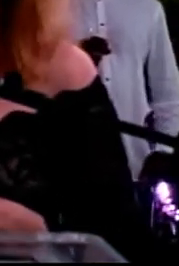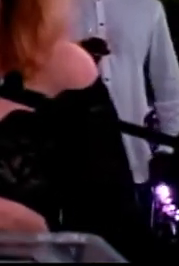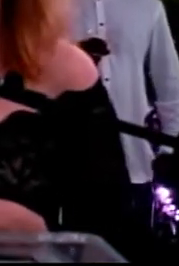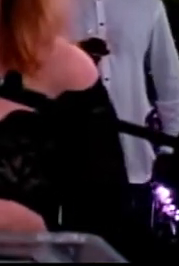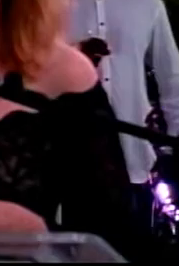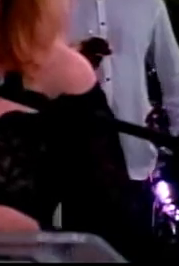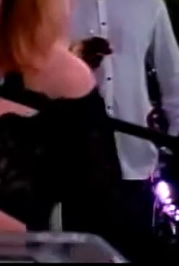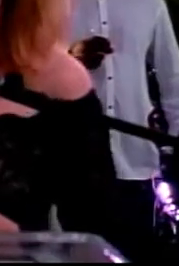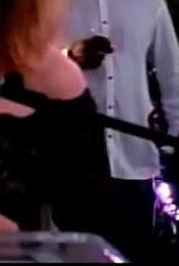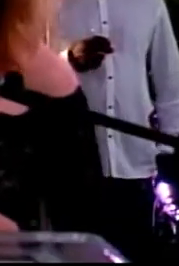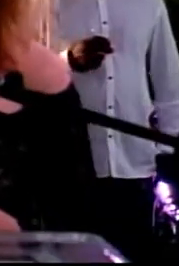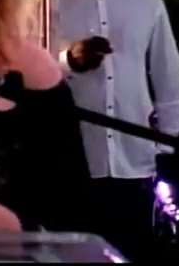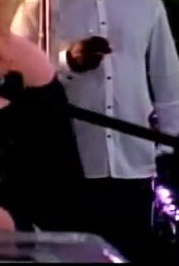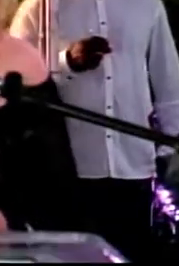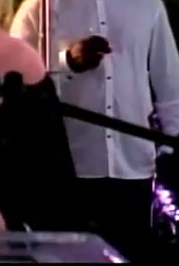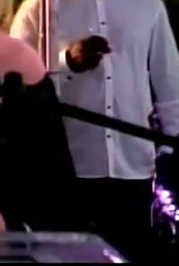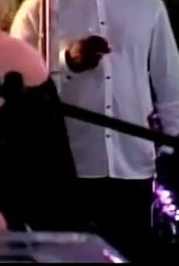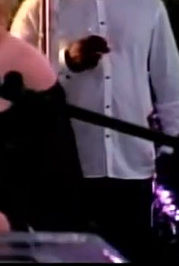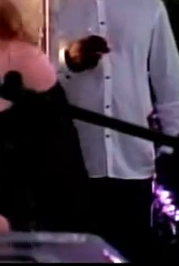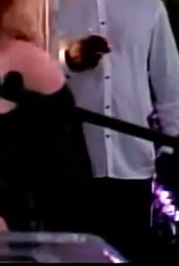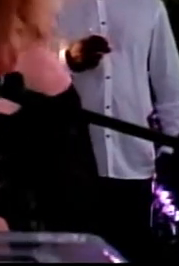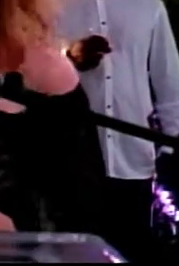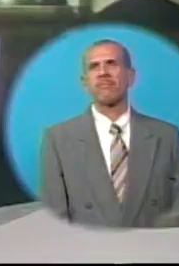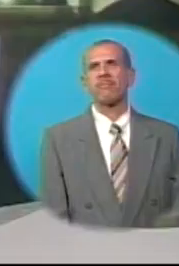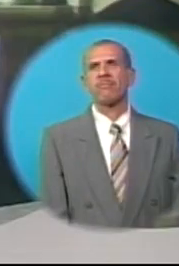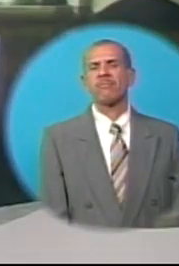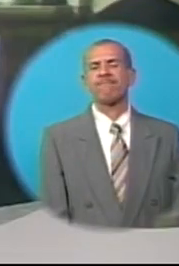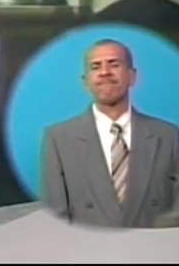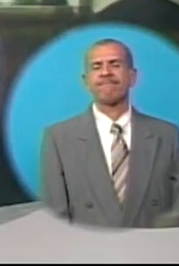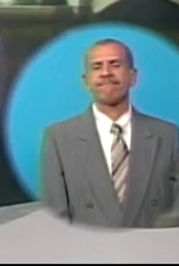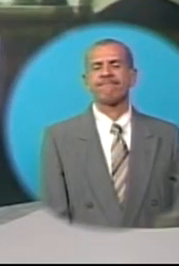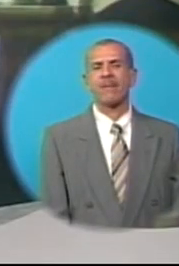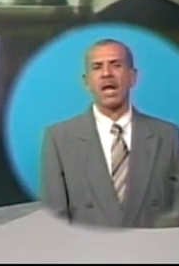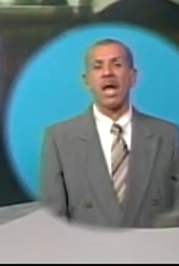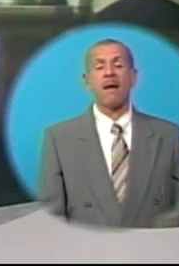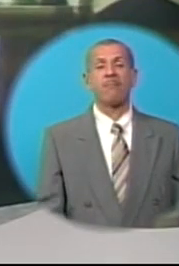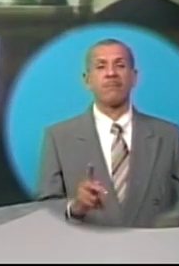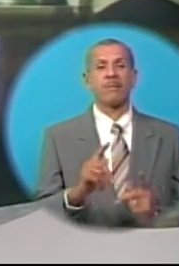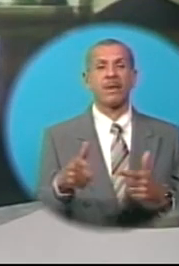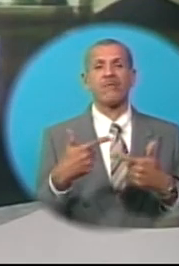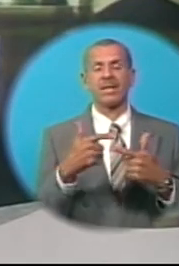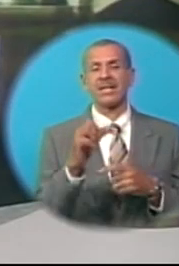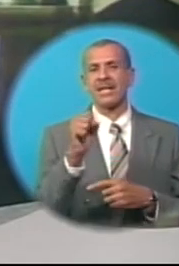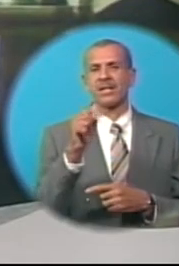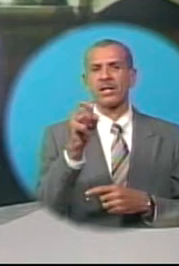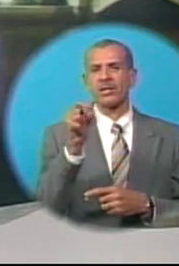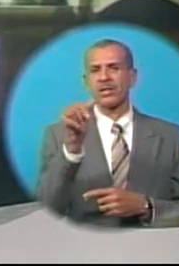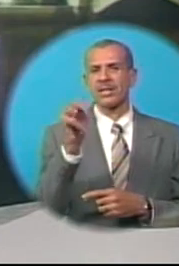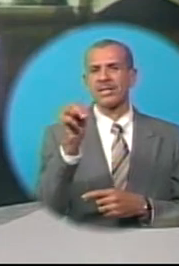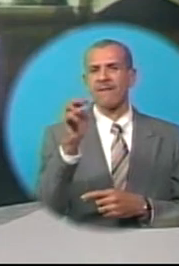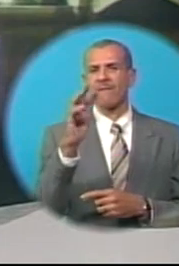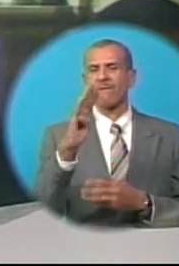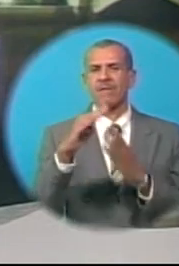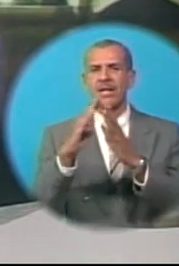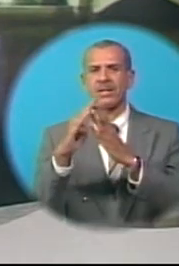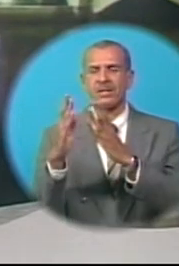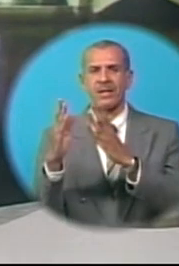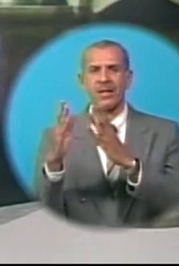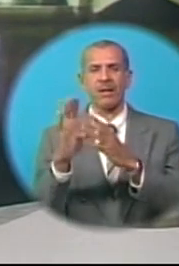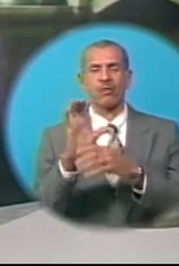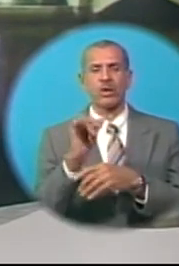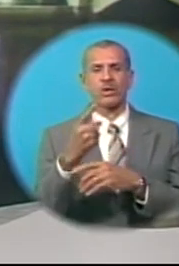off 18 scholars from the Eastern Caribbean to the UK. Residents of Sergeant's Village, Christchurch, were awakened by the sound